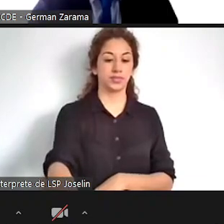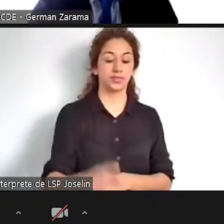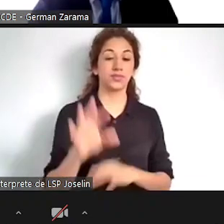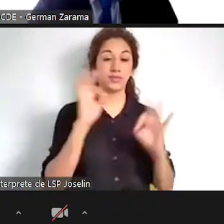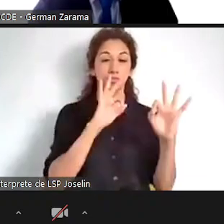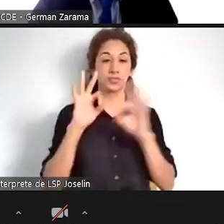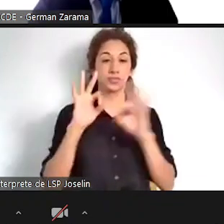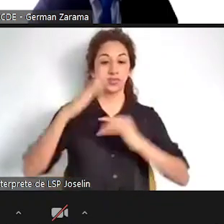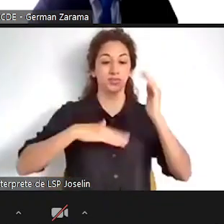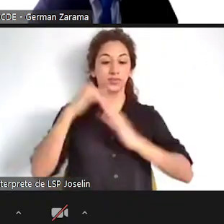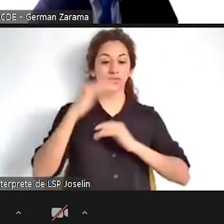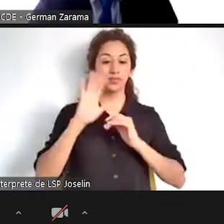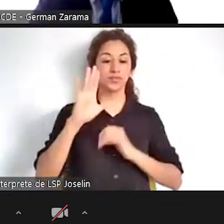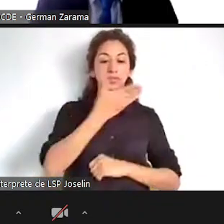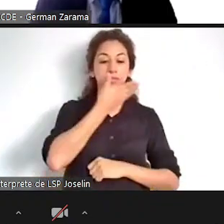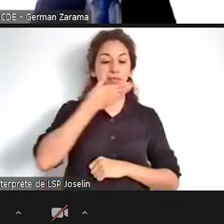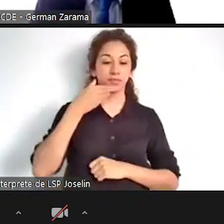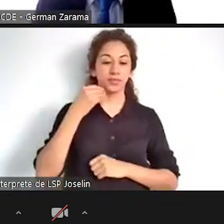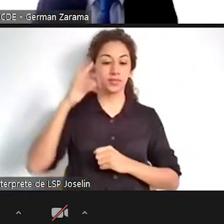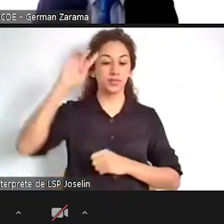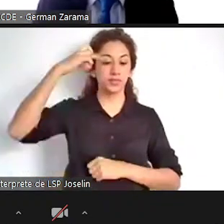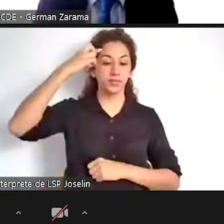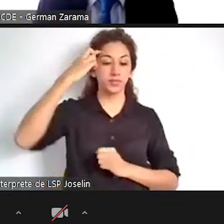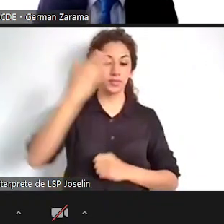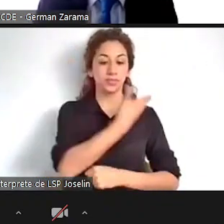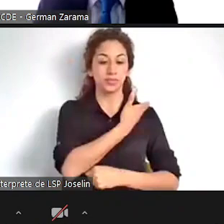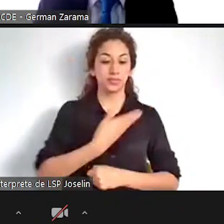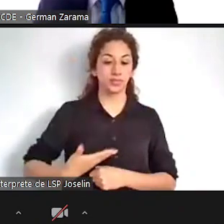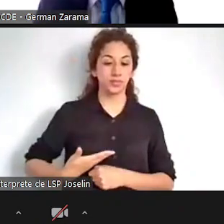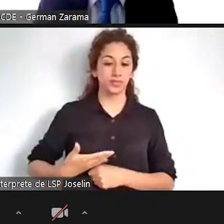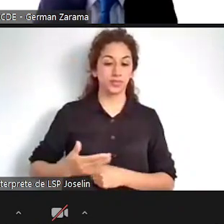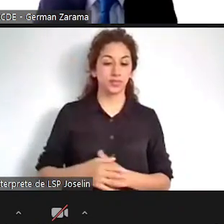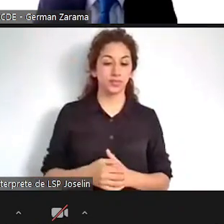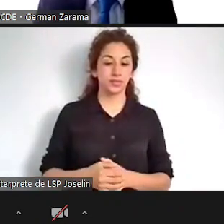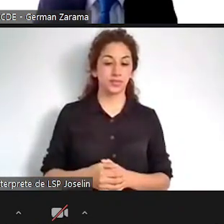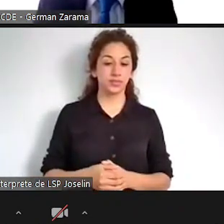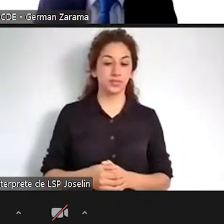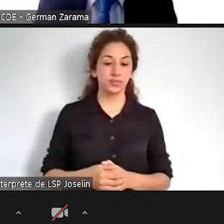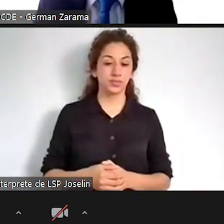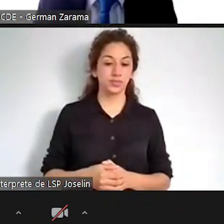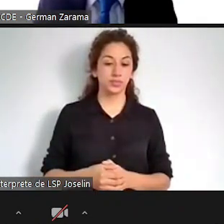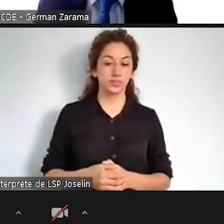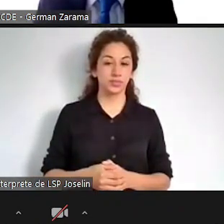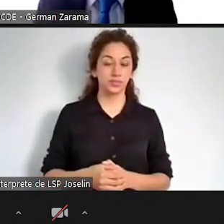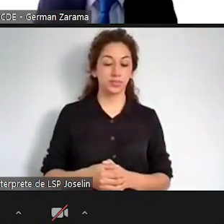tackling for example for the construction and the improvement of a public policy